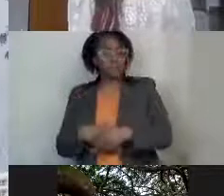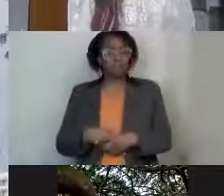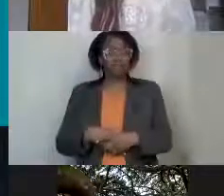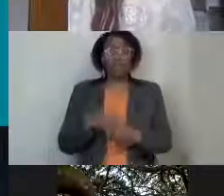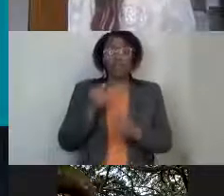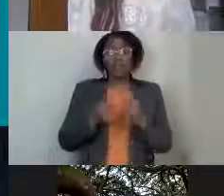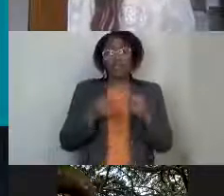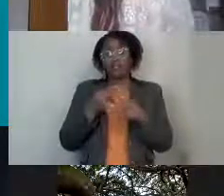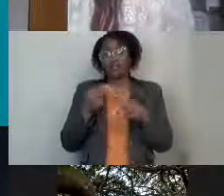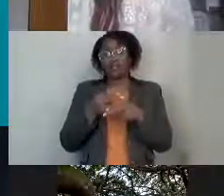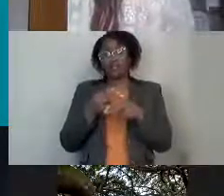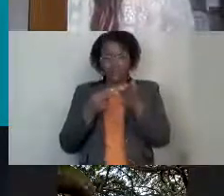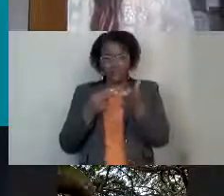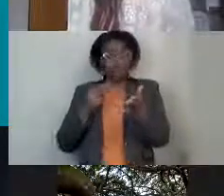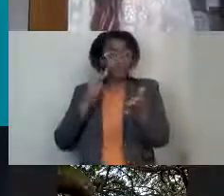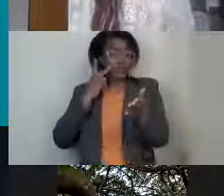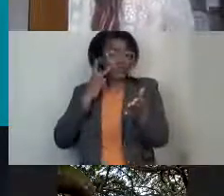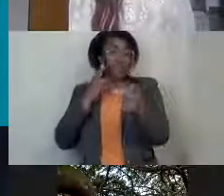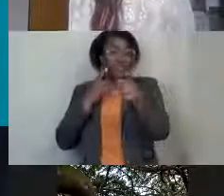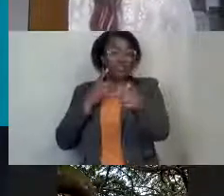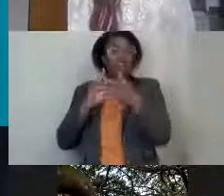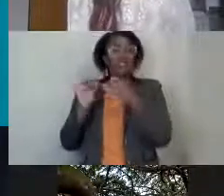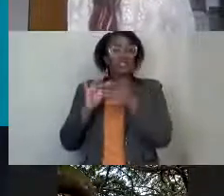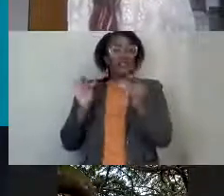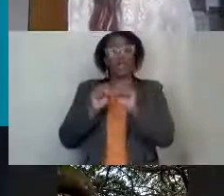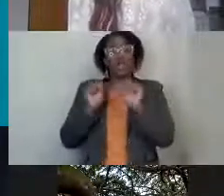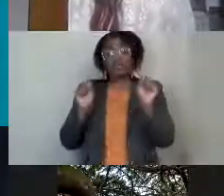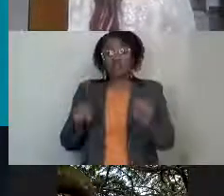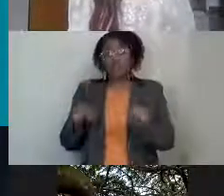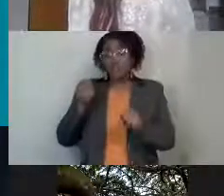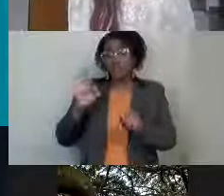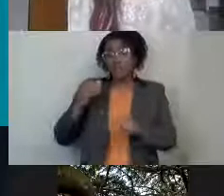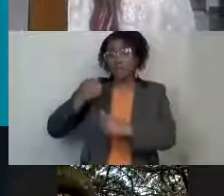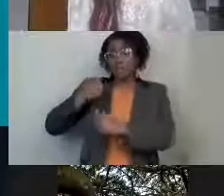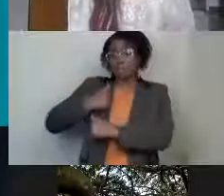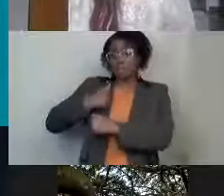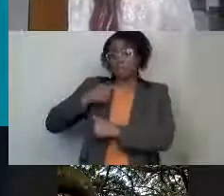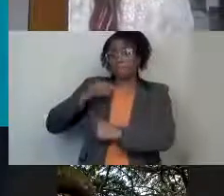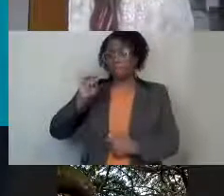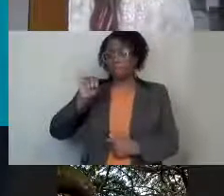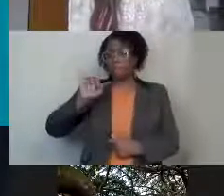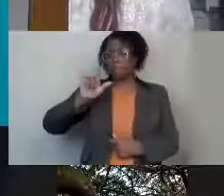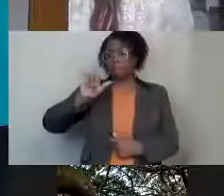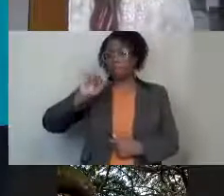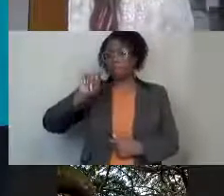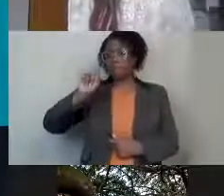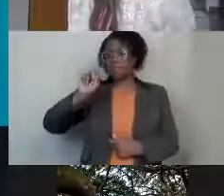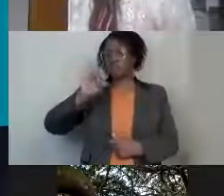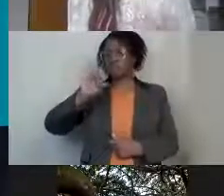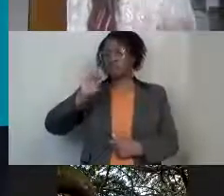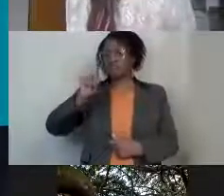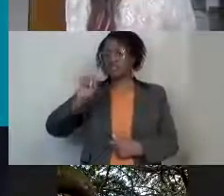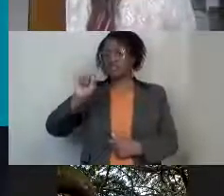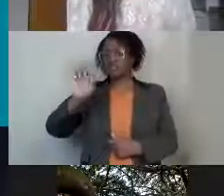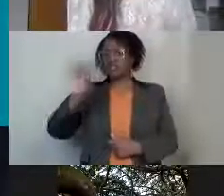speaks to the system of militarization here that defines our culture and